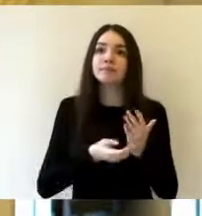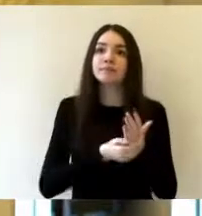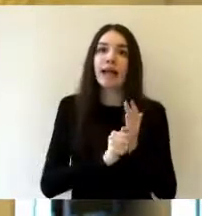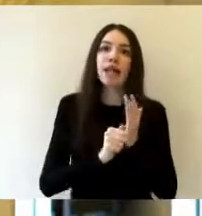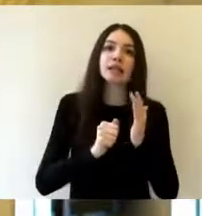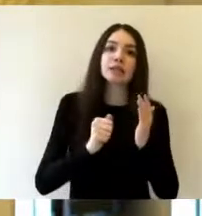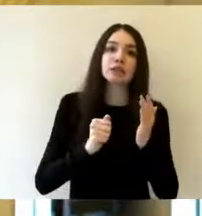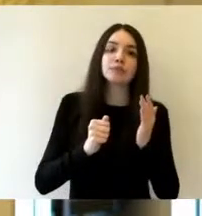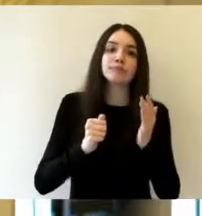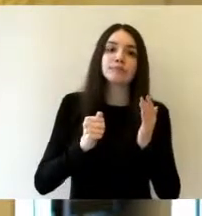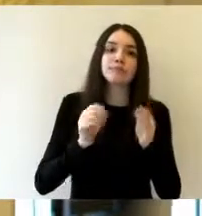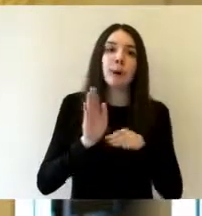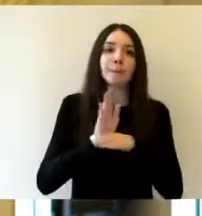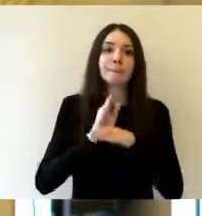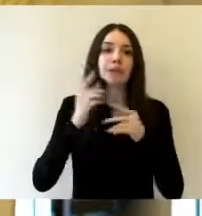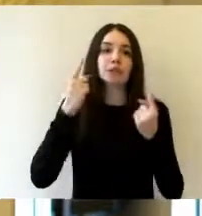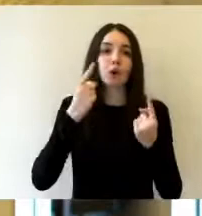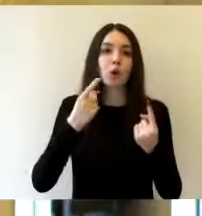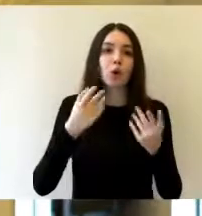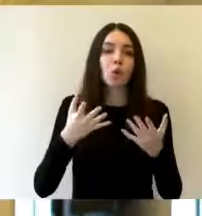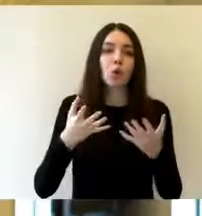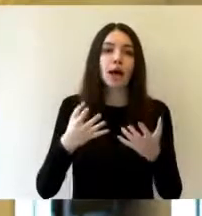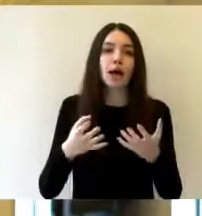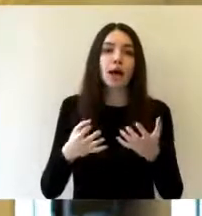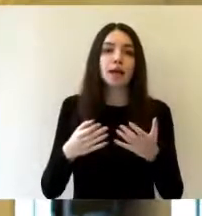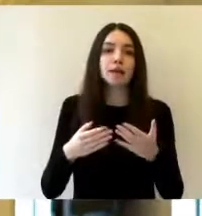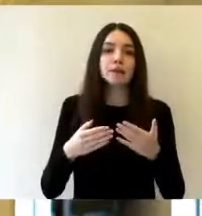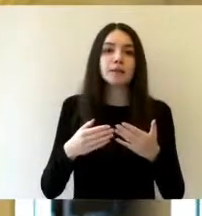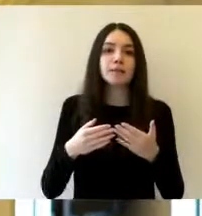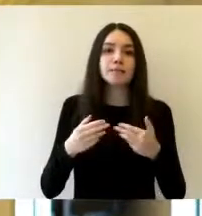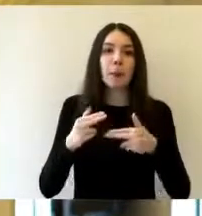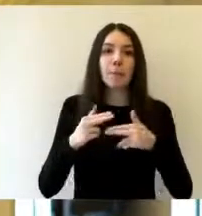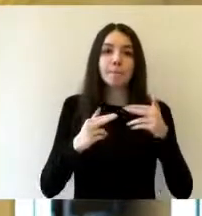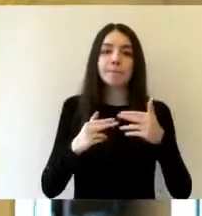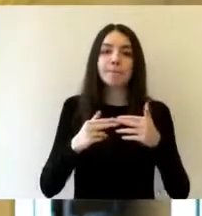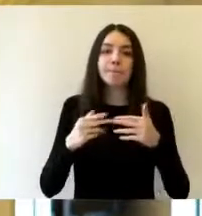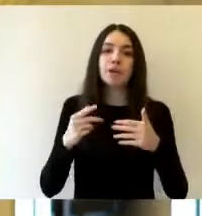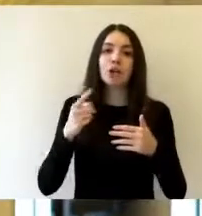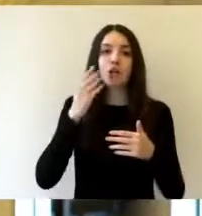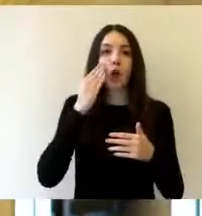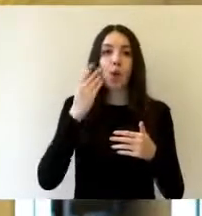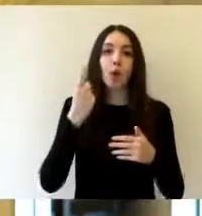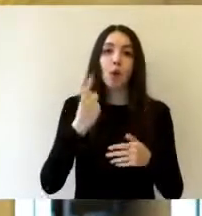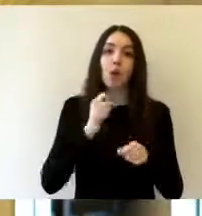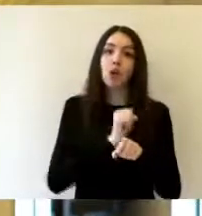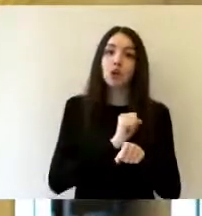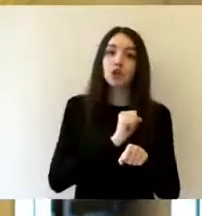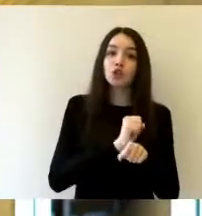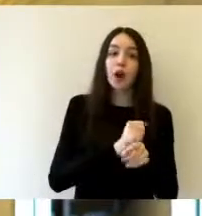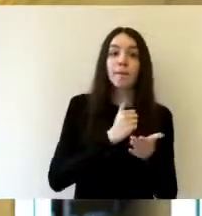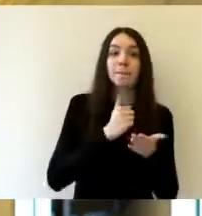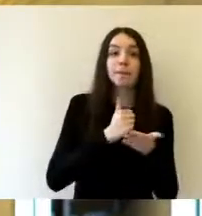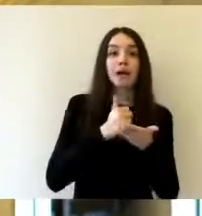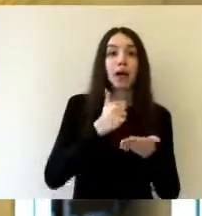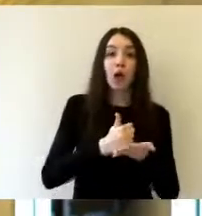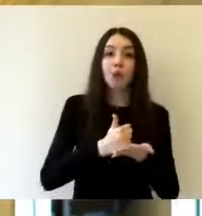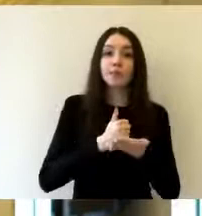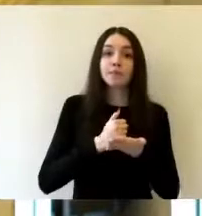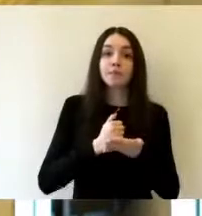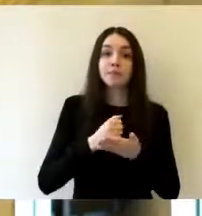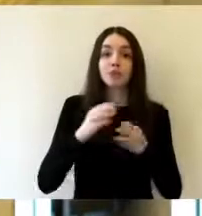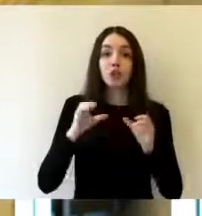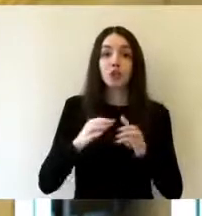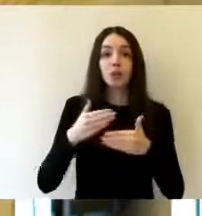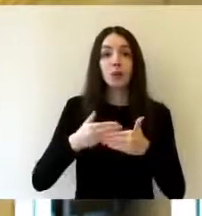building, it's kind of being able to build off one thing off the next. Knowing one job puts me in a position to do another job, to do a better job, to do a better project, a